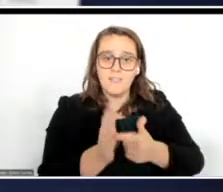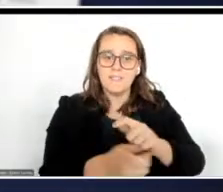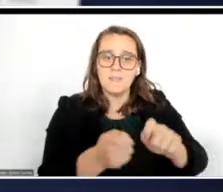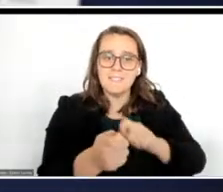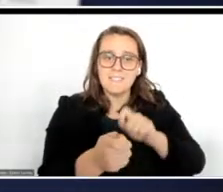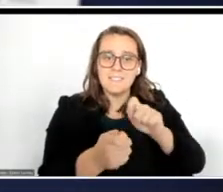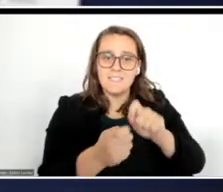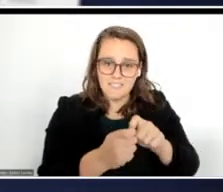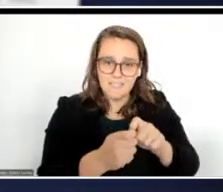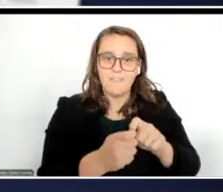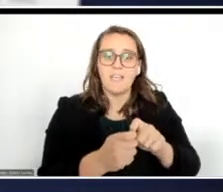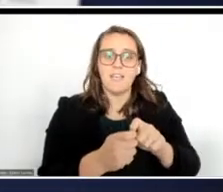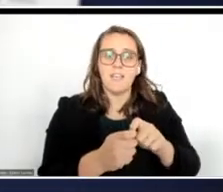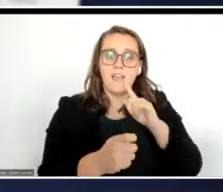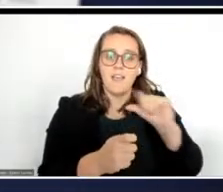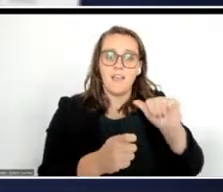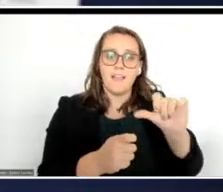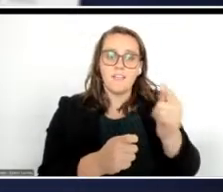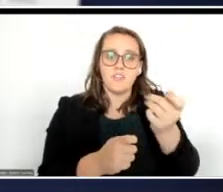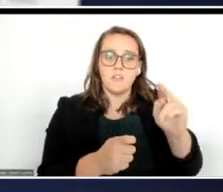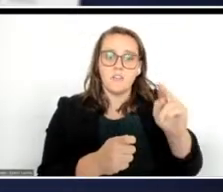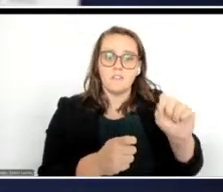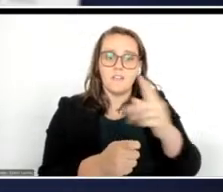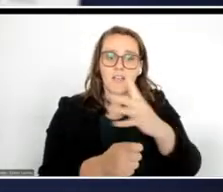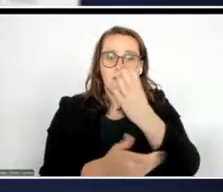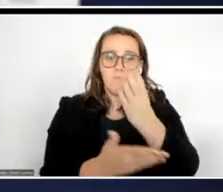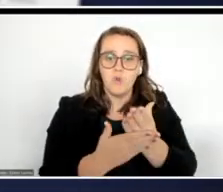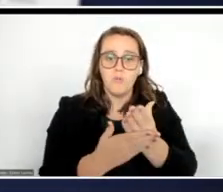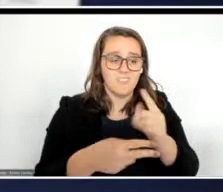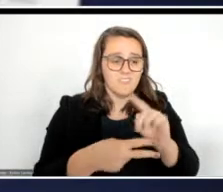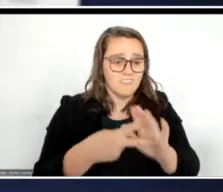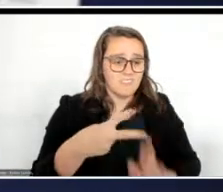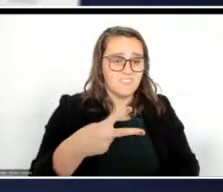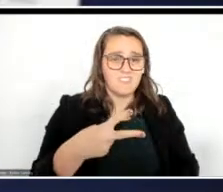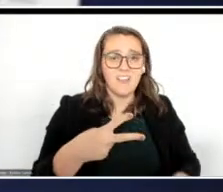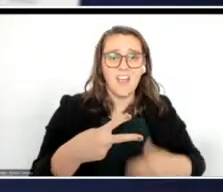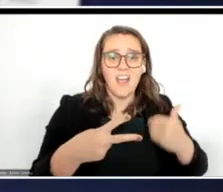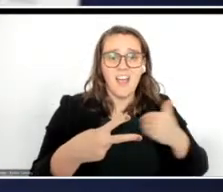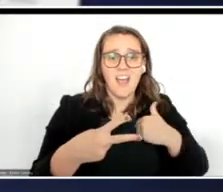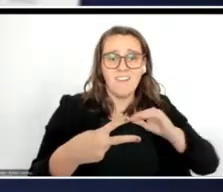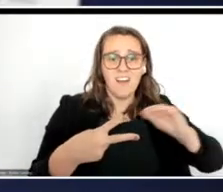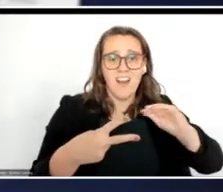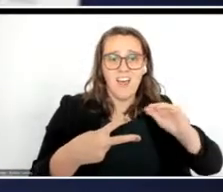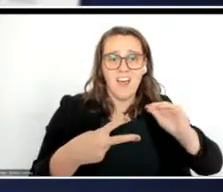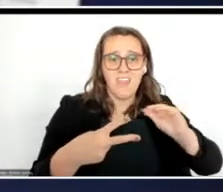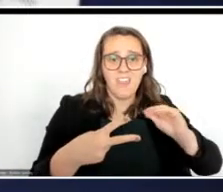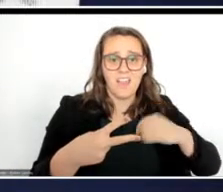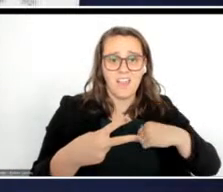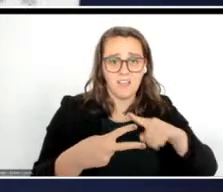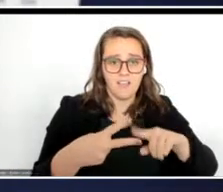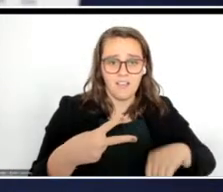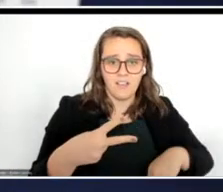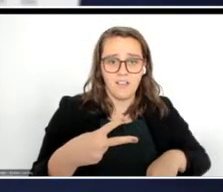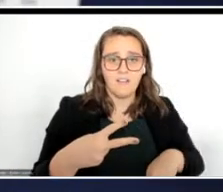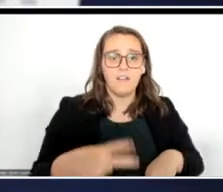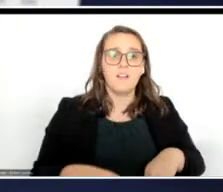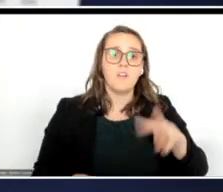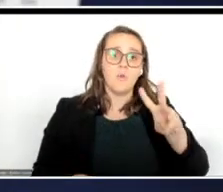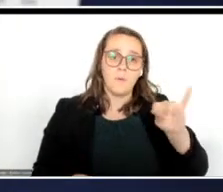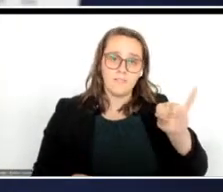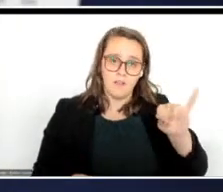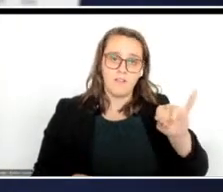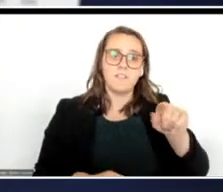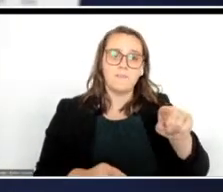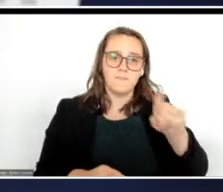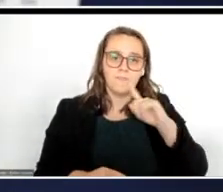proof. We have neither here." A federal judge in Wisconsin wrote, quote, "The court has allowed the former president